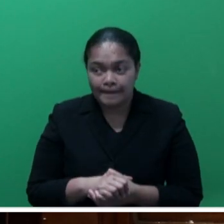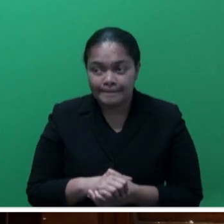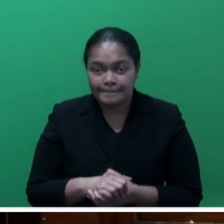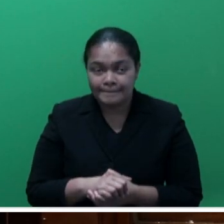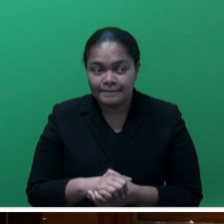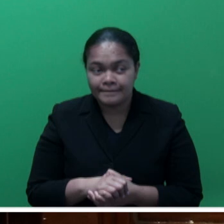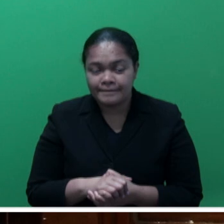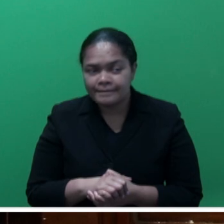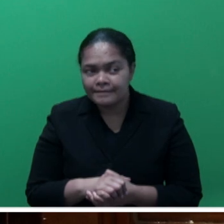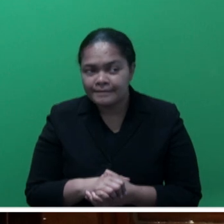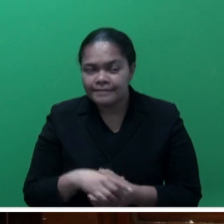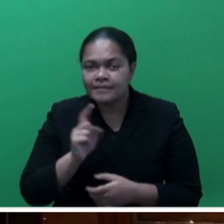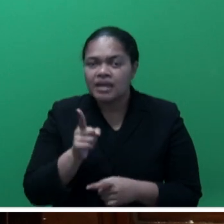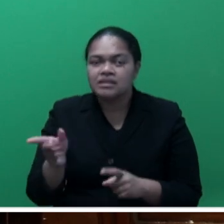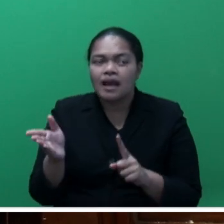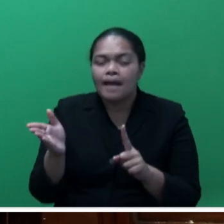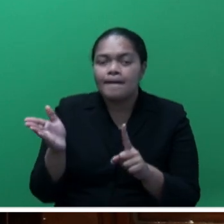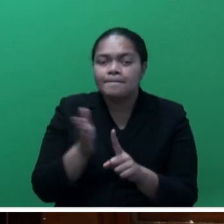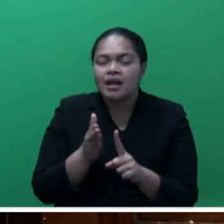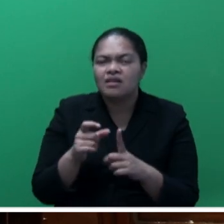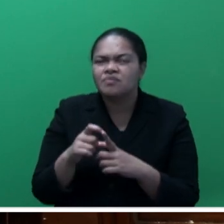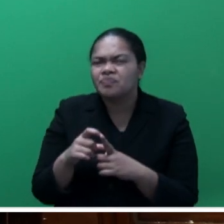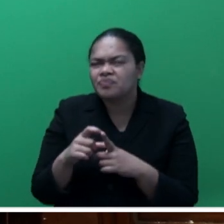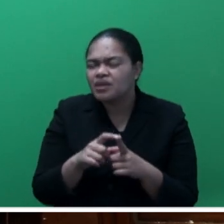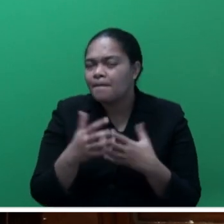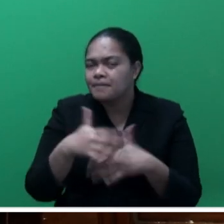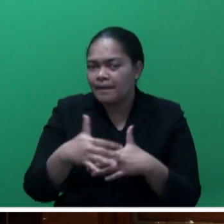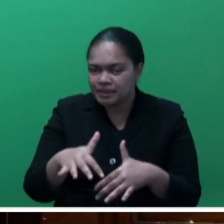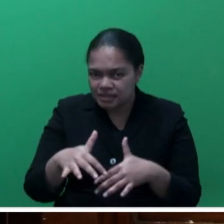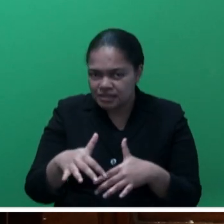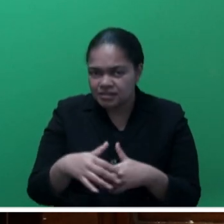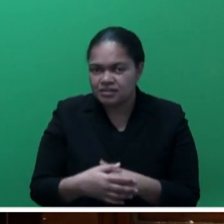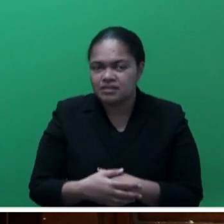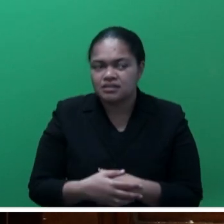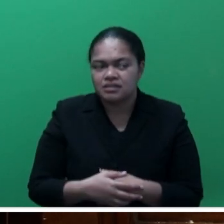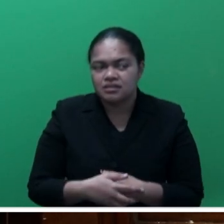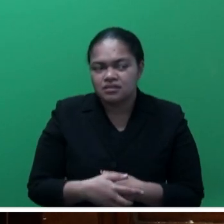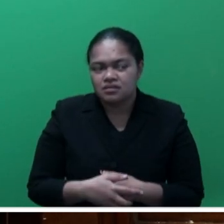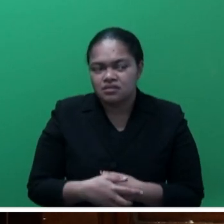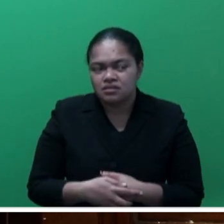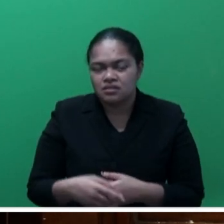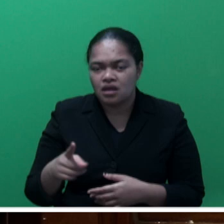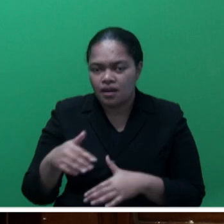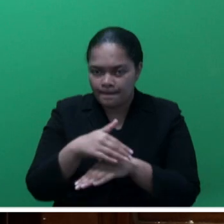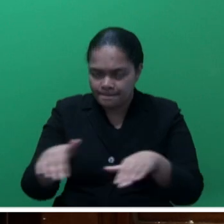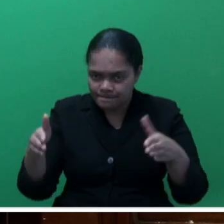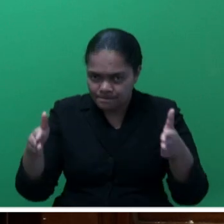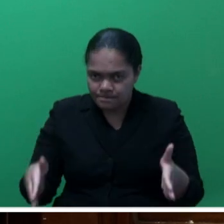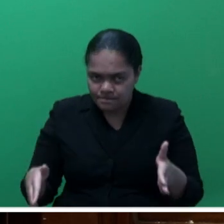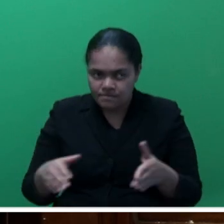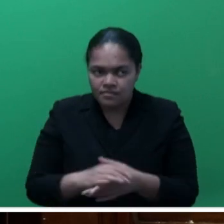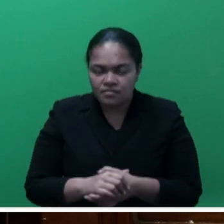And the Litter Act only applies to loose definition of public places, and the demarcation of boundaries for